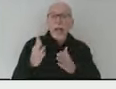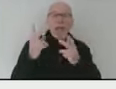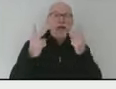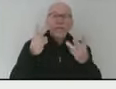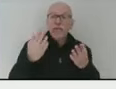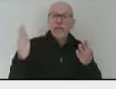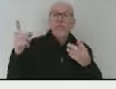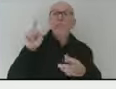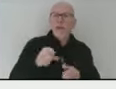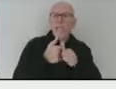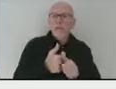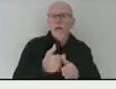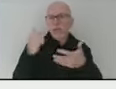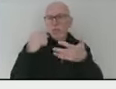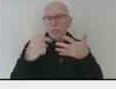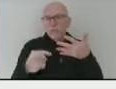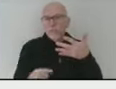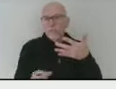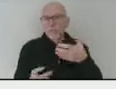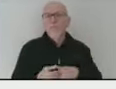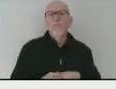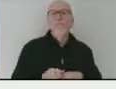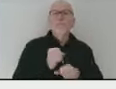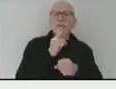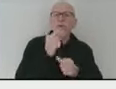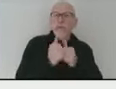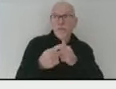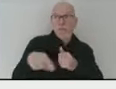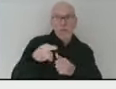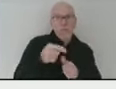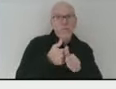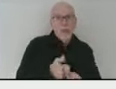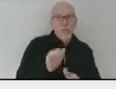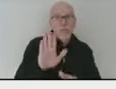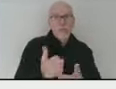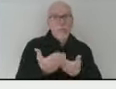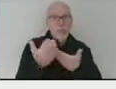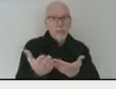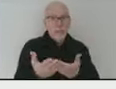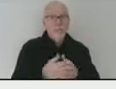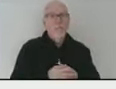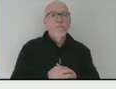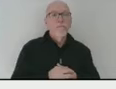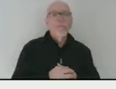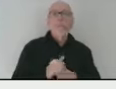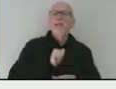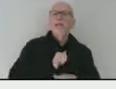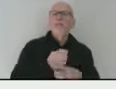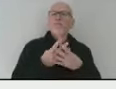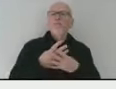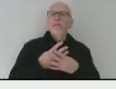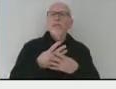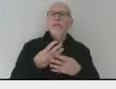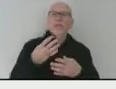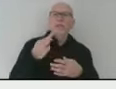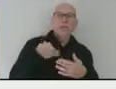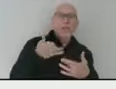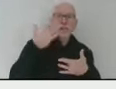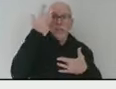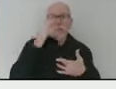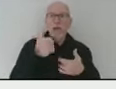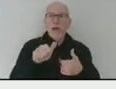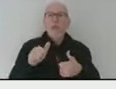have to follow. Make sure that everyone is prepared to follow those recommendations. Self-screen for symptoms before hosting anyone or